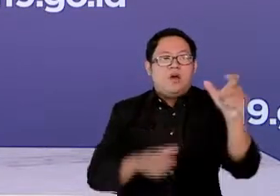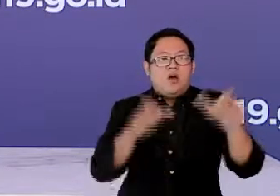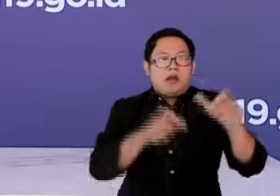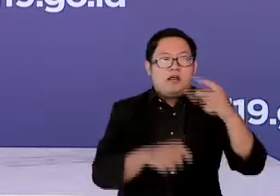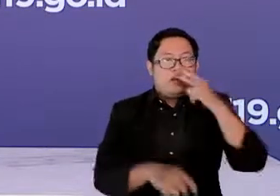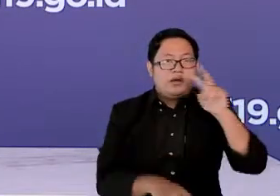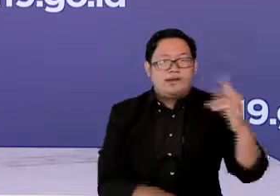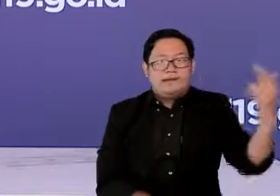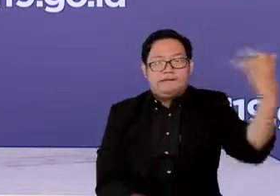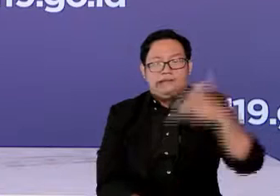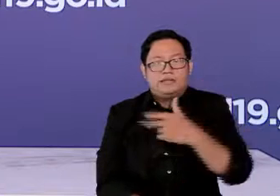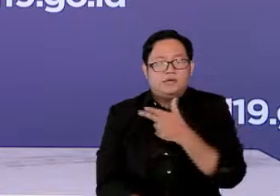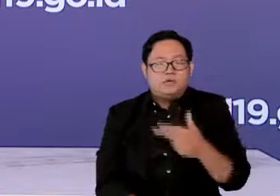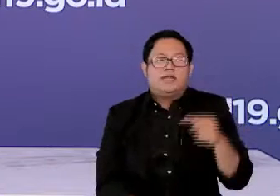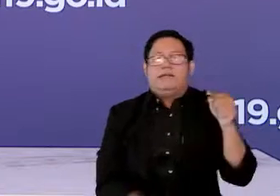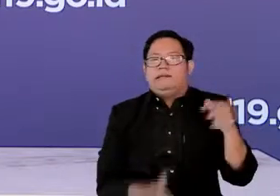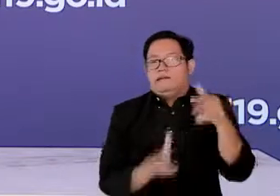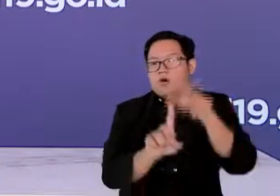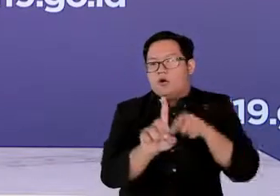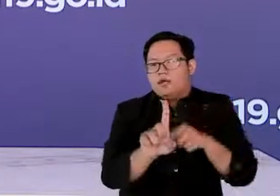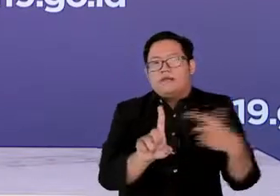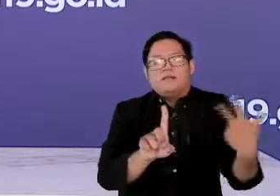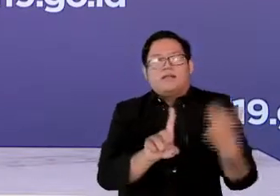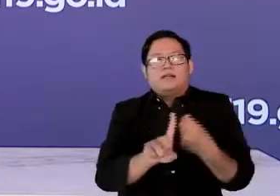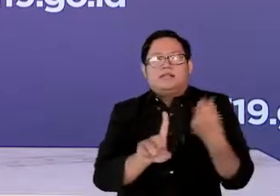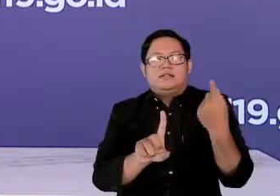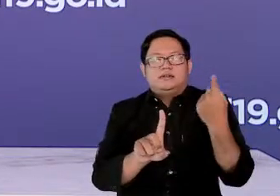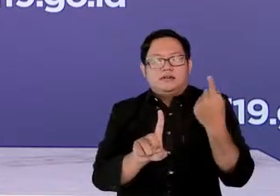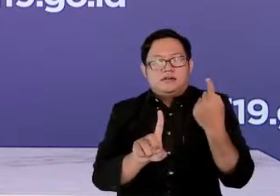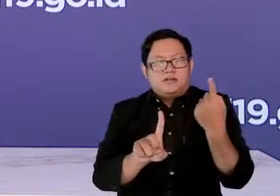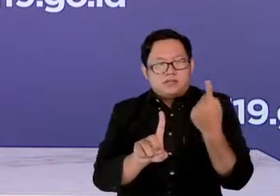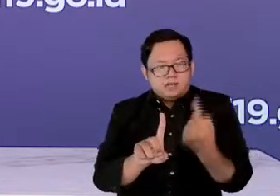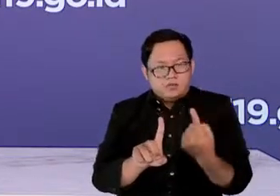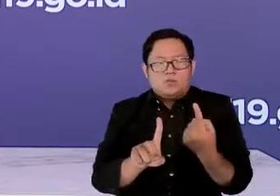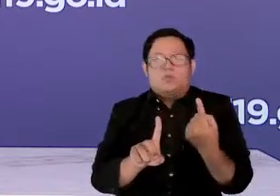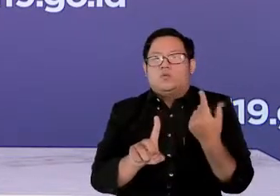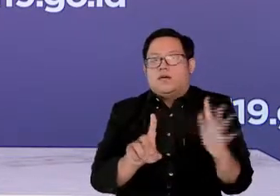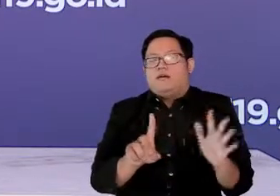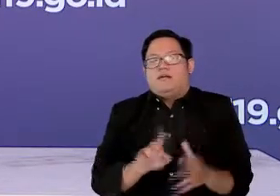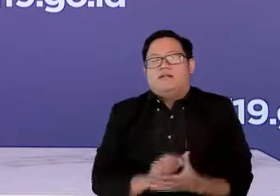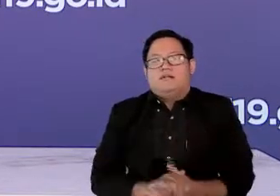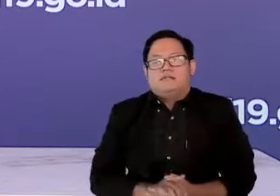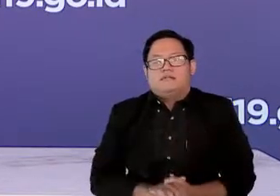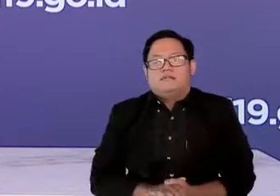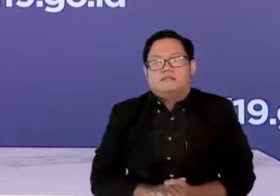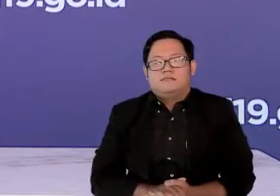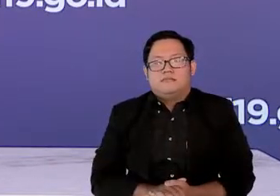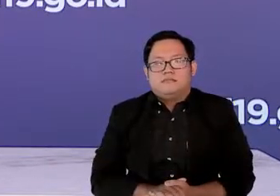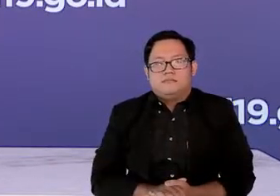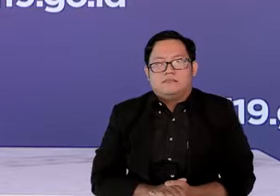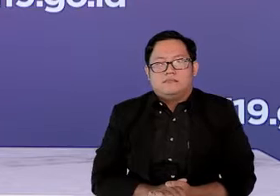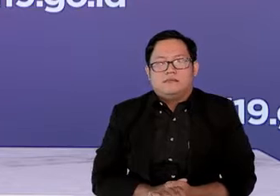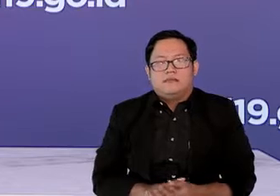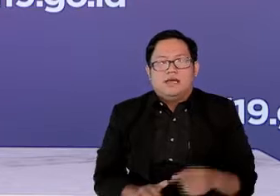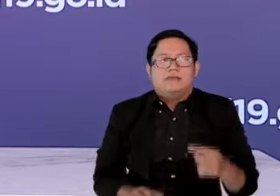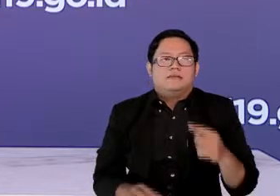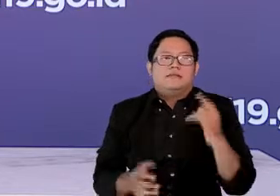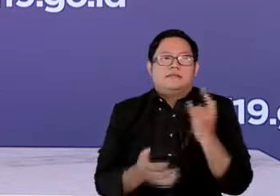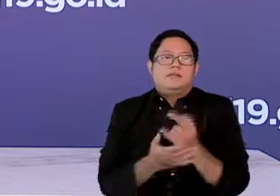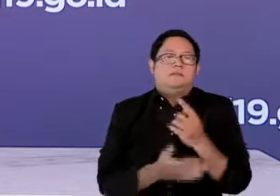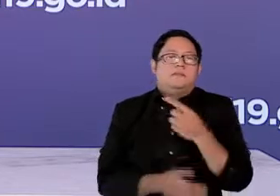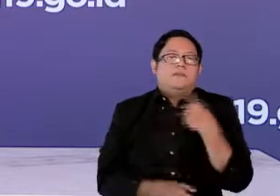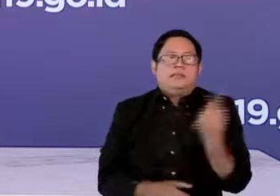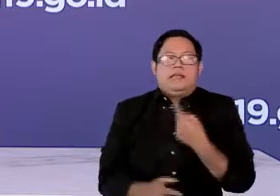that we want to make sure that there is no imported case. And of course, we will be reviewing our